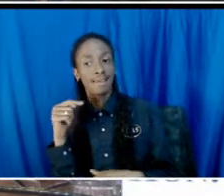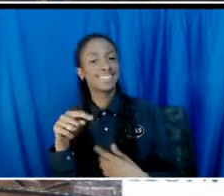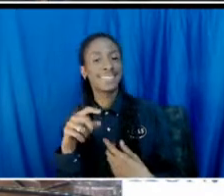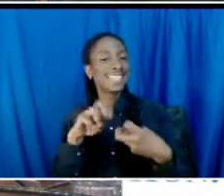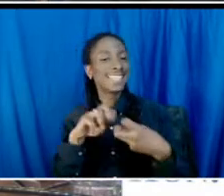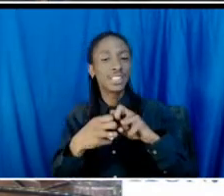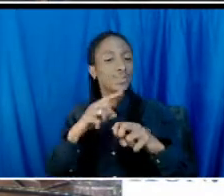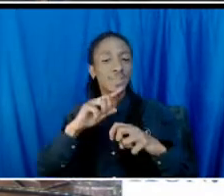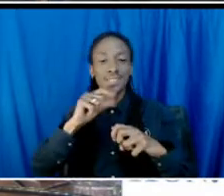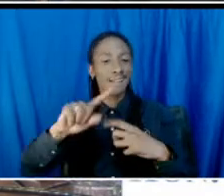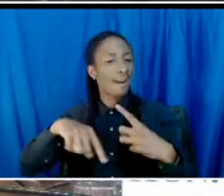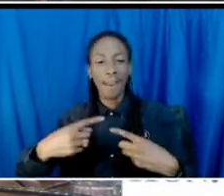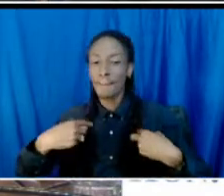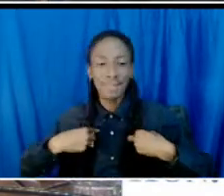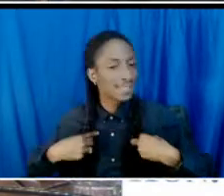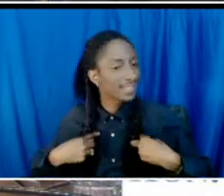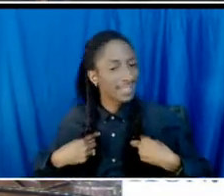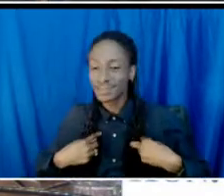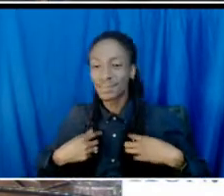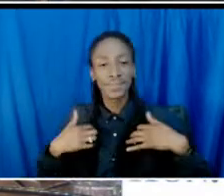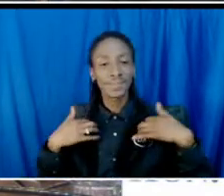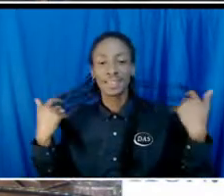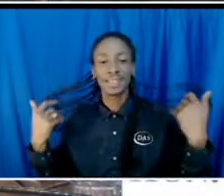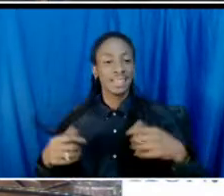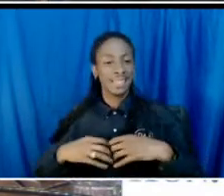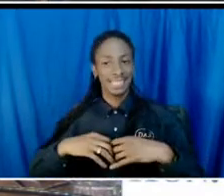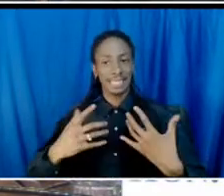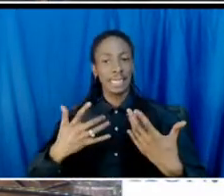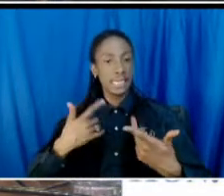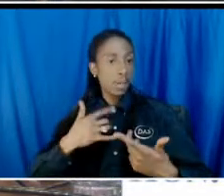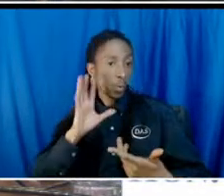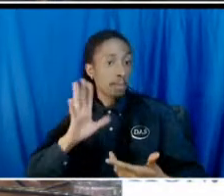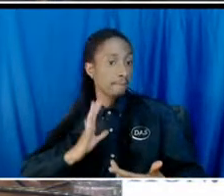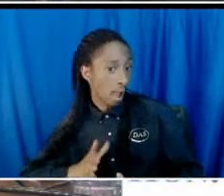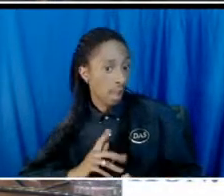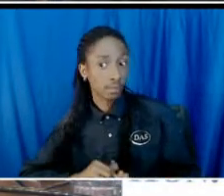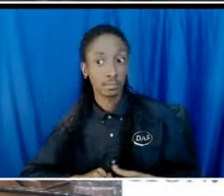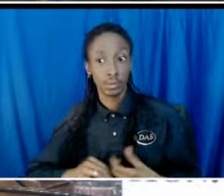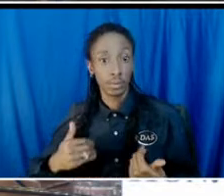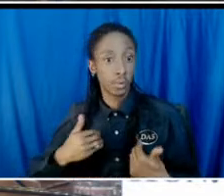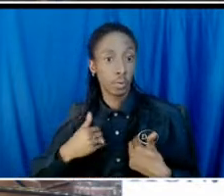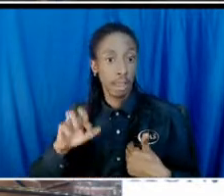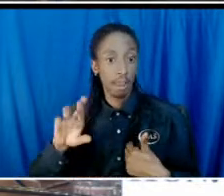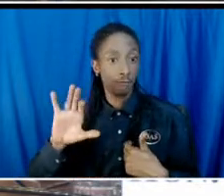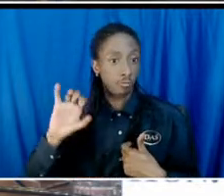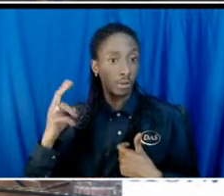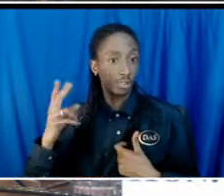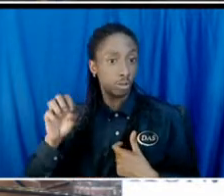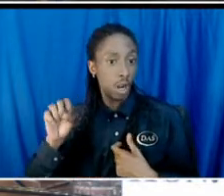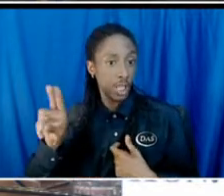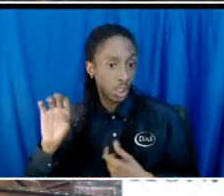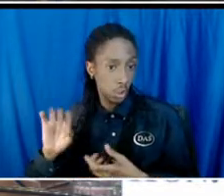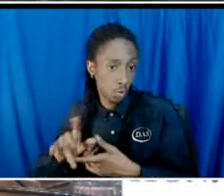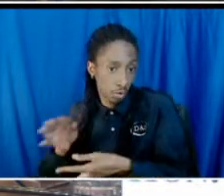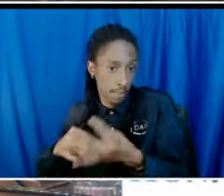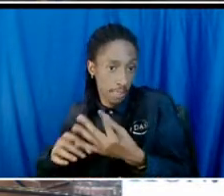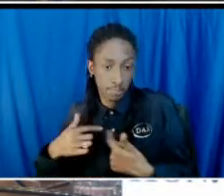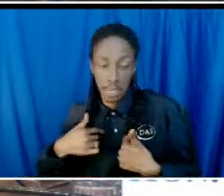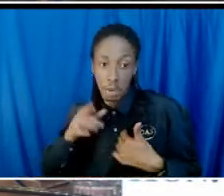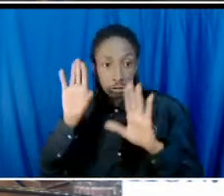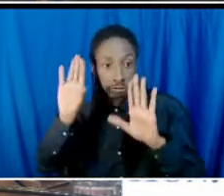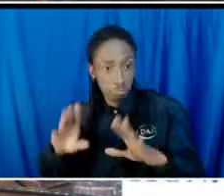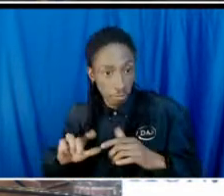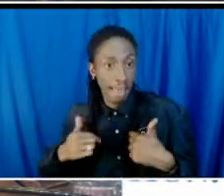me. It would have been fine, as I said, to have had Rich Donahue replace me. I would have said, great, I get 17